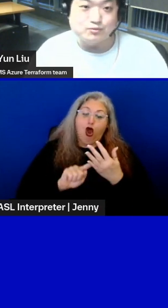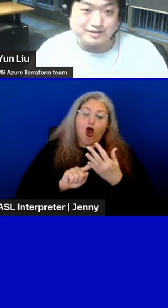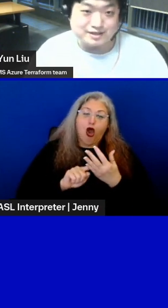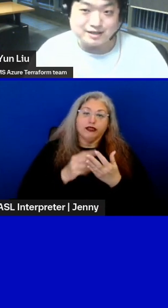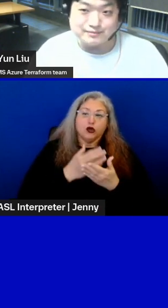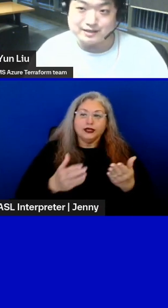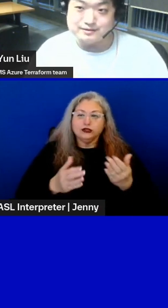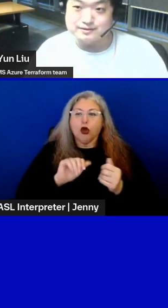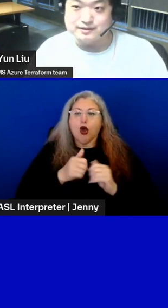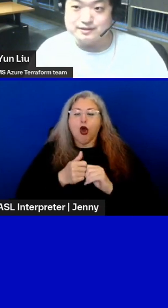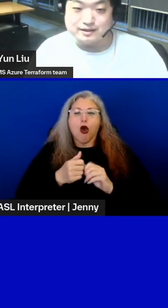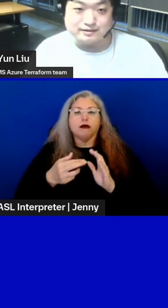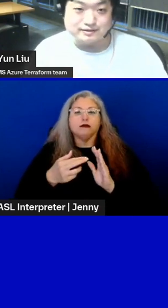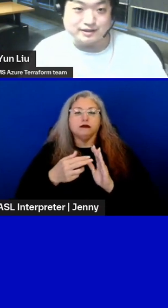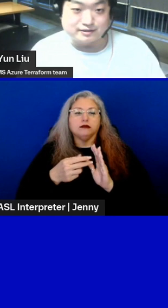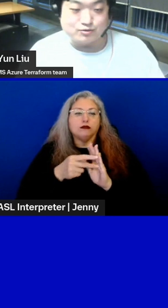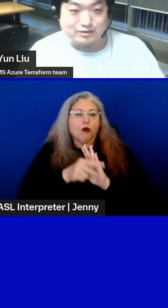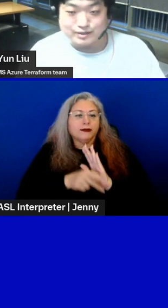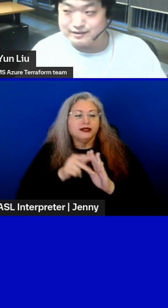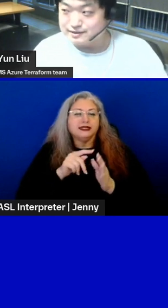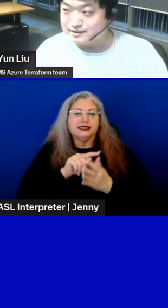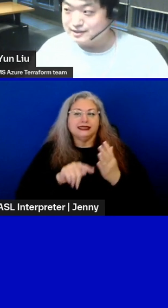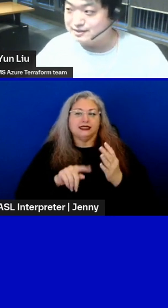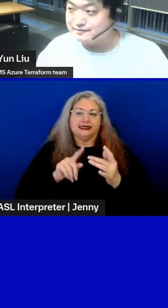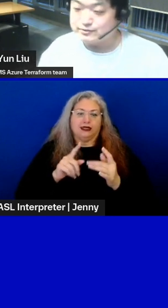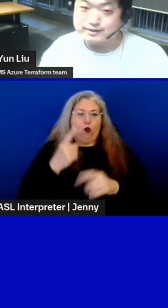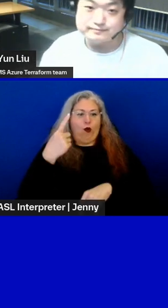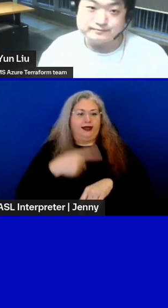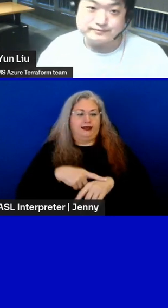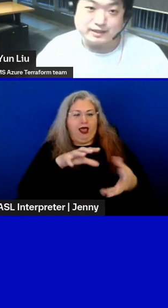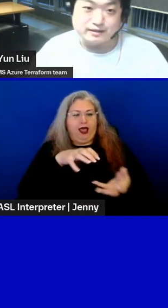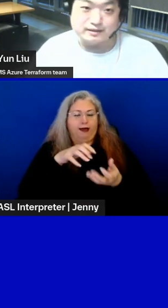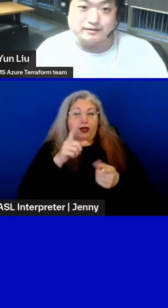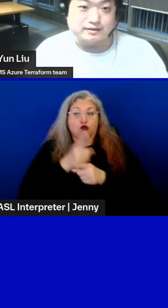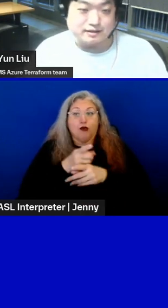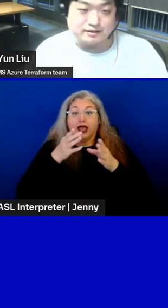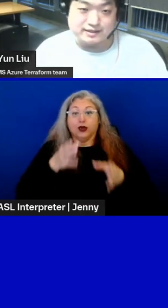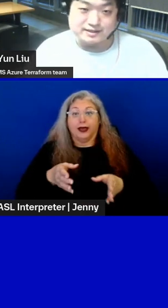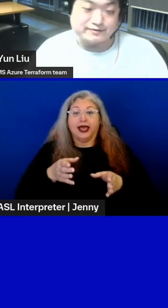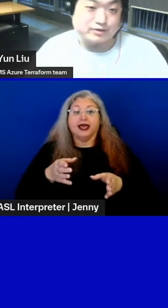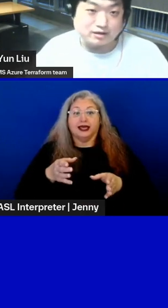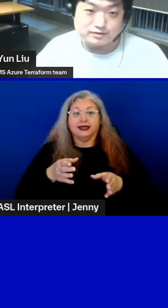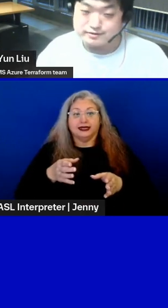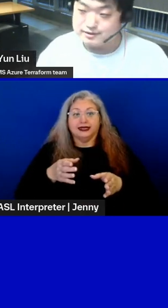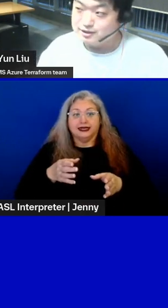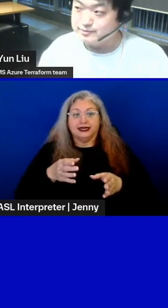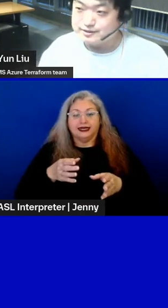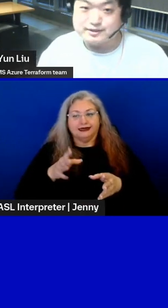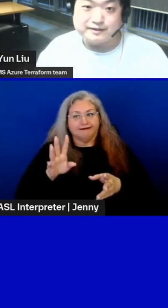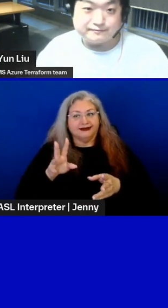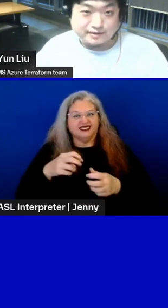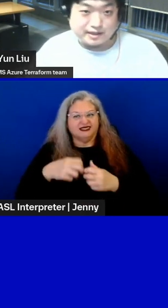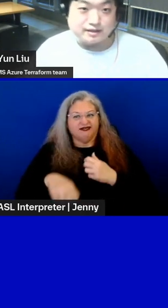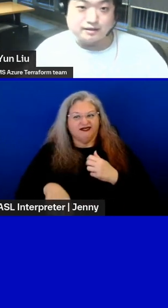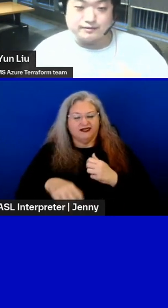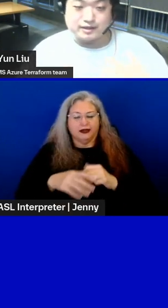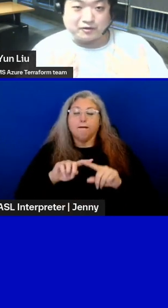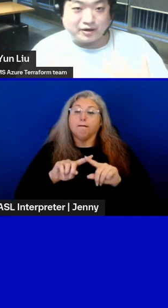properties in one time and in a correct way, that is very uh, that is very hard. But